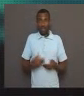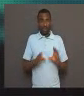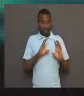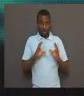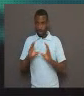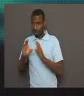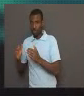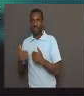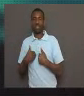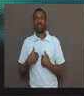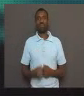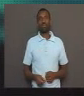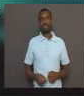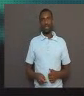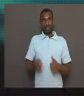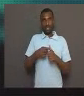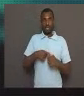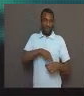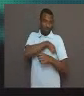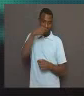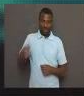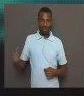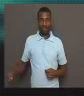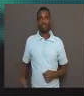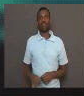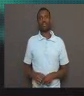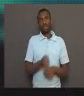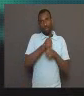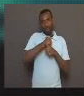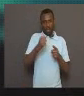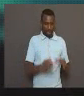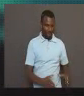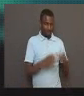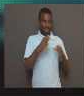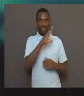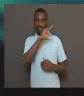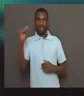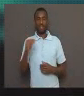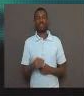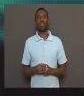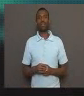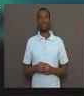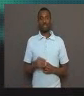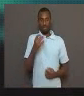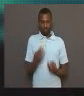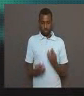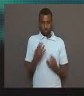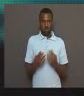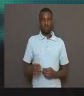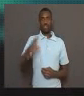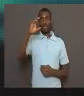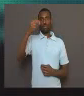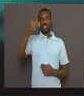a thermometer, a metal container, and a combustion chamber.